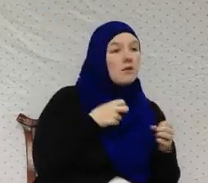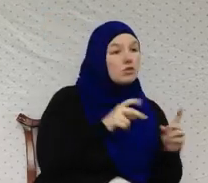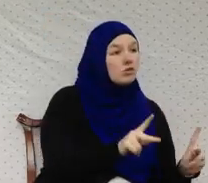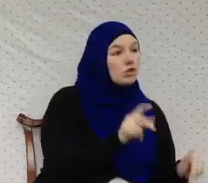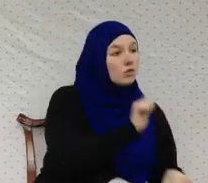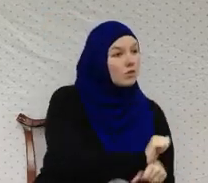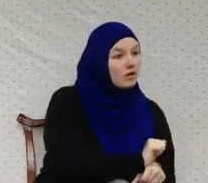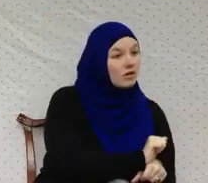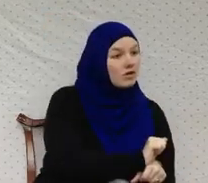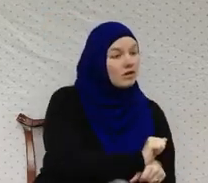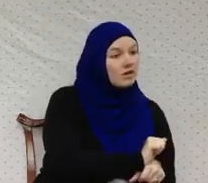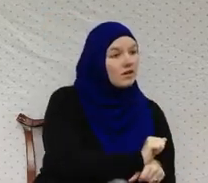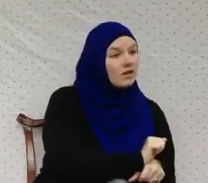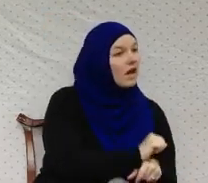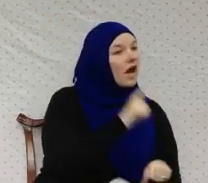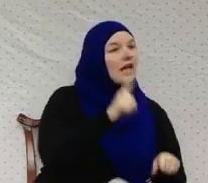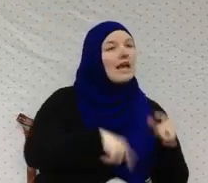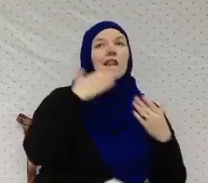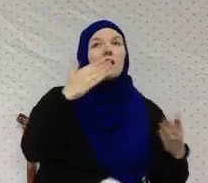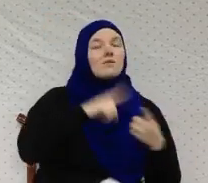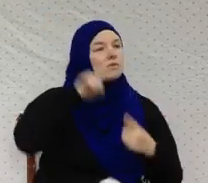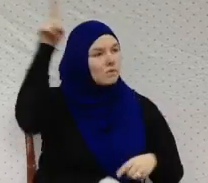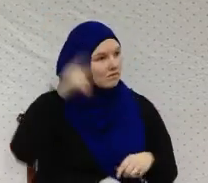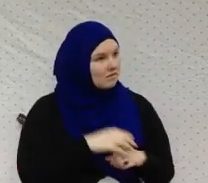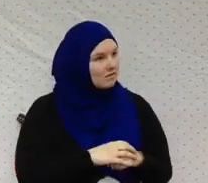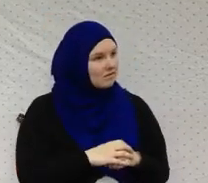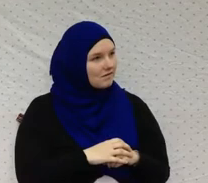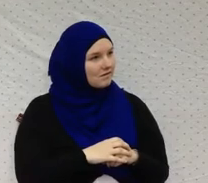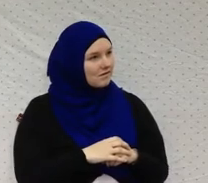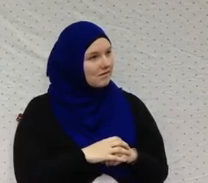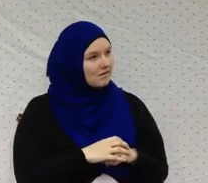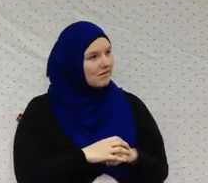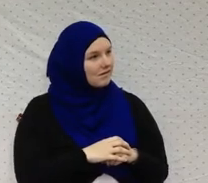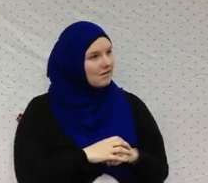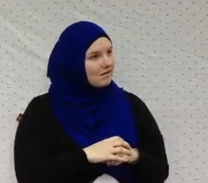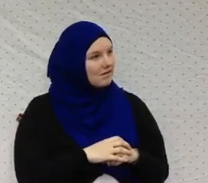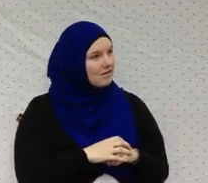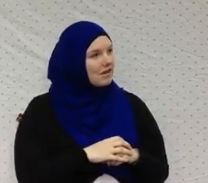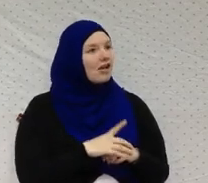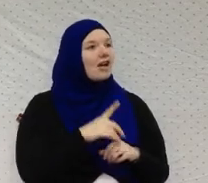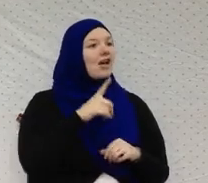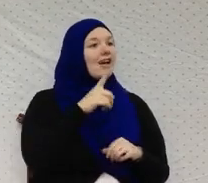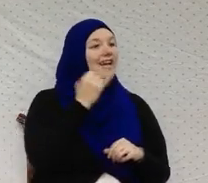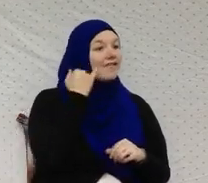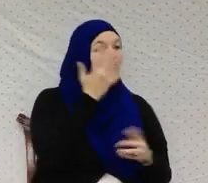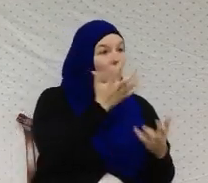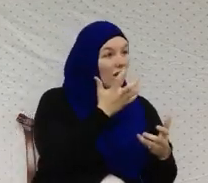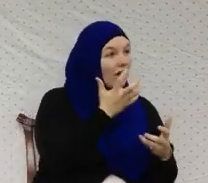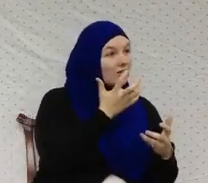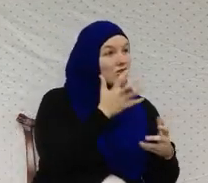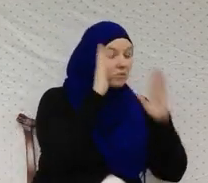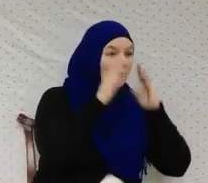give me an opportunity to work, I'm not going to pray to you. You have to put me out of business.